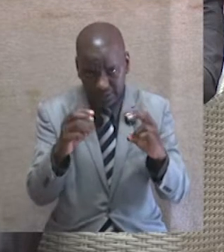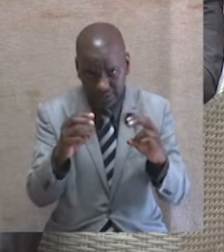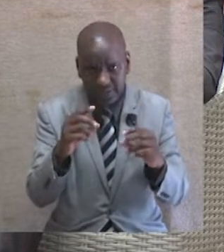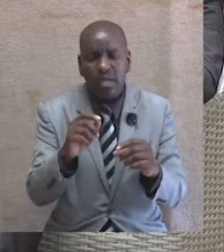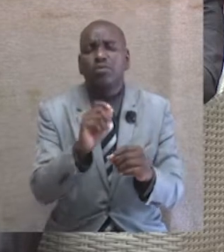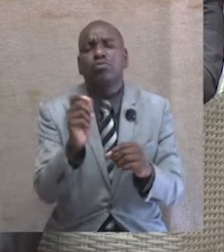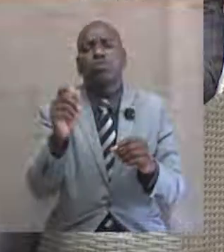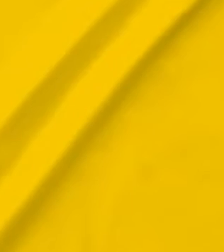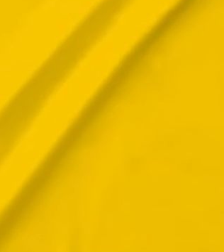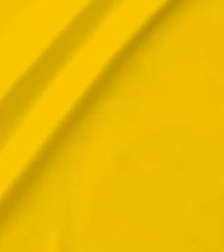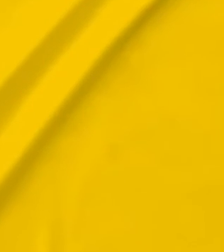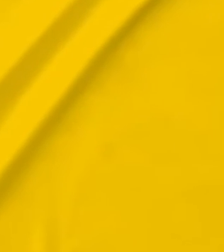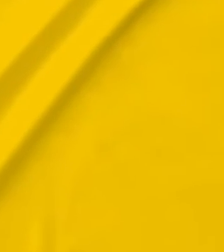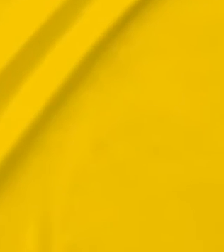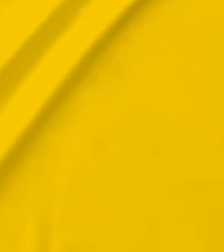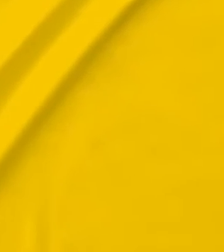and examinable.